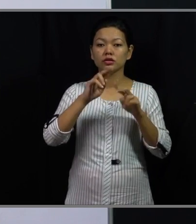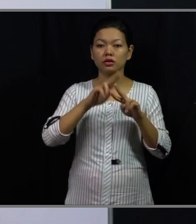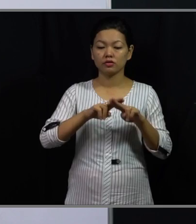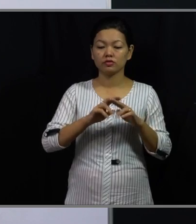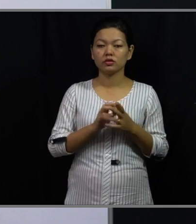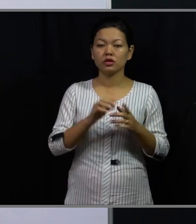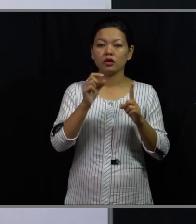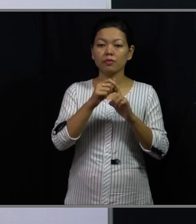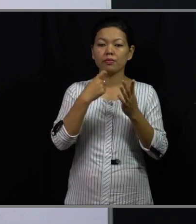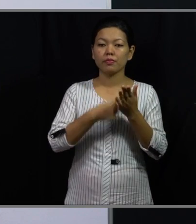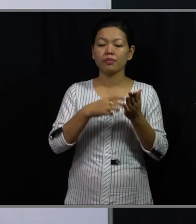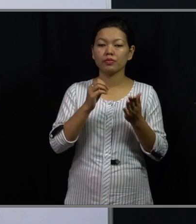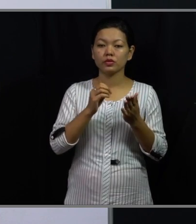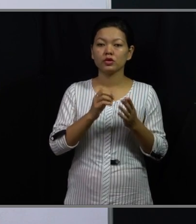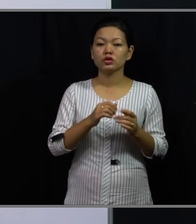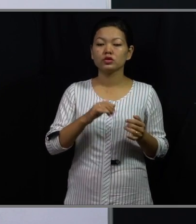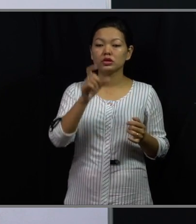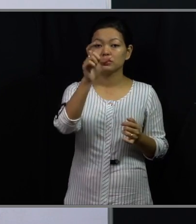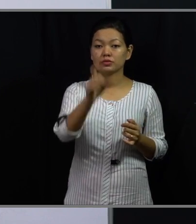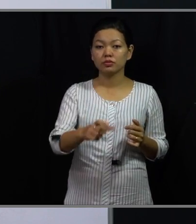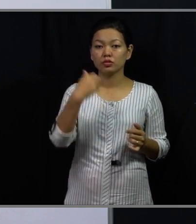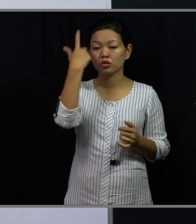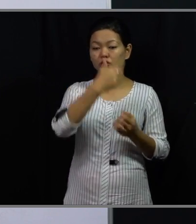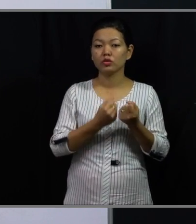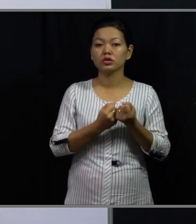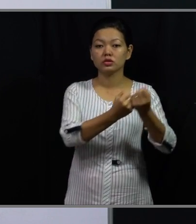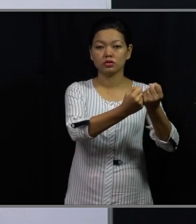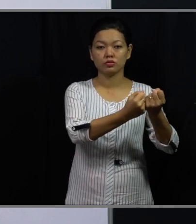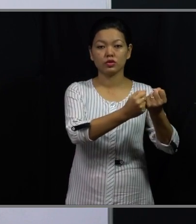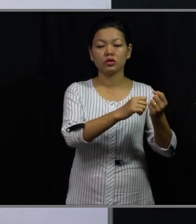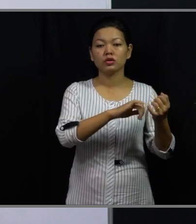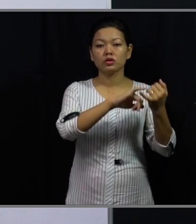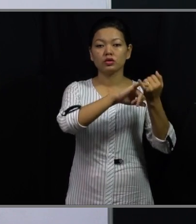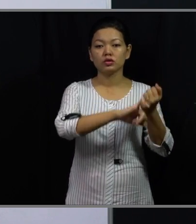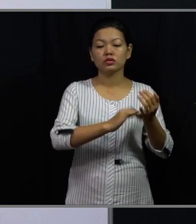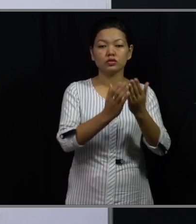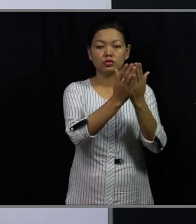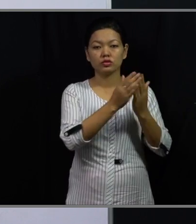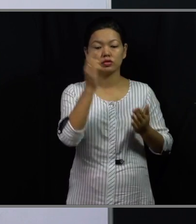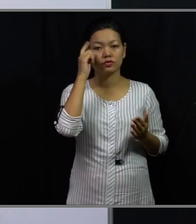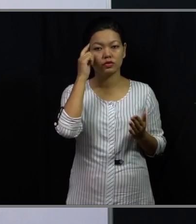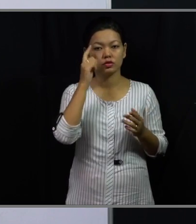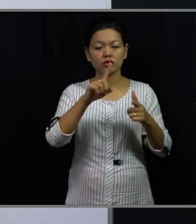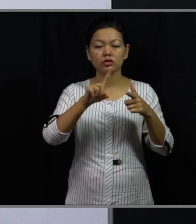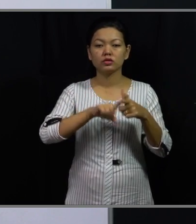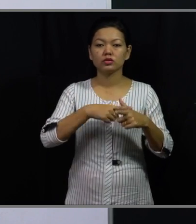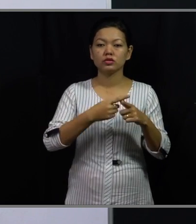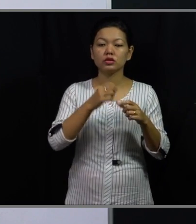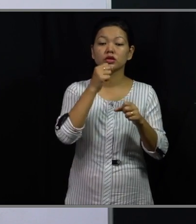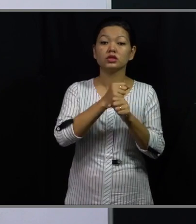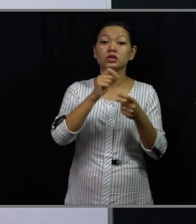who supported this school of thought were George Simmel, Max Weber, Ferdinand